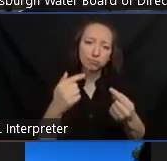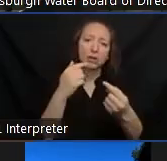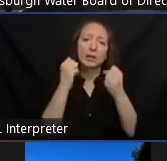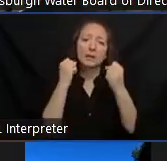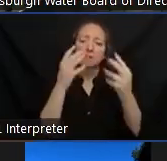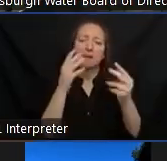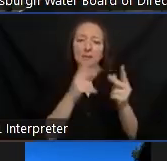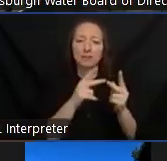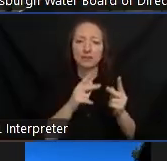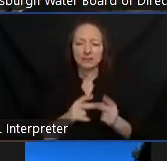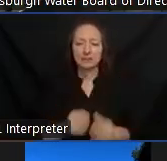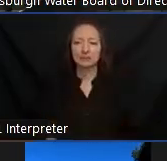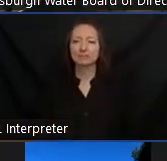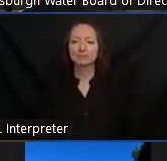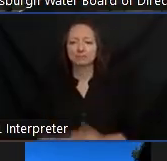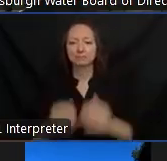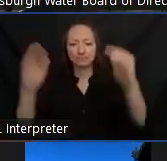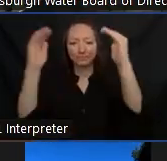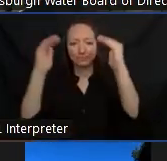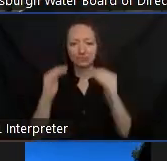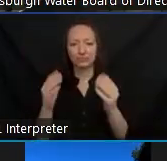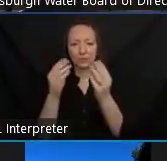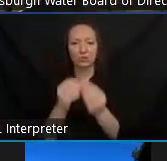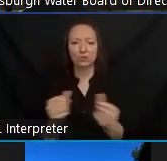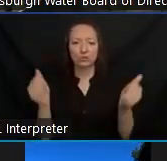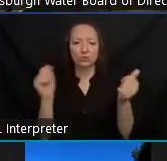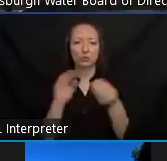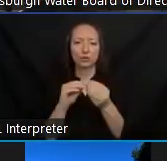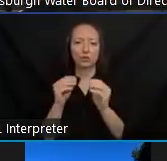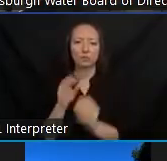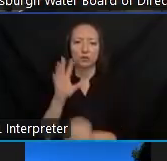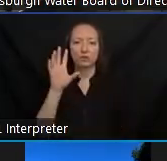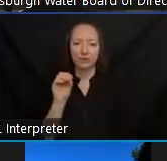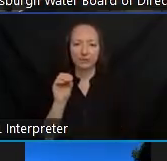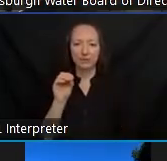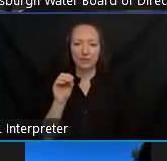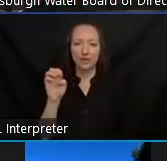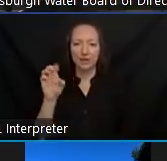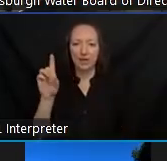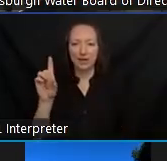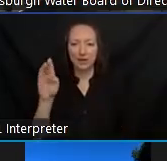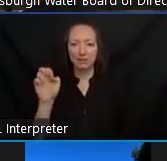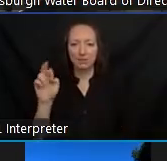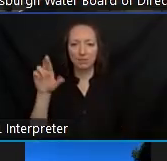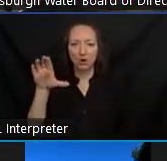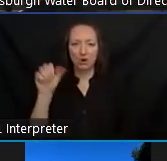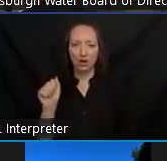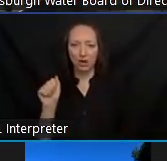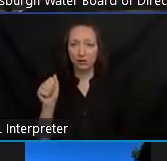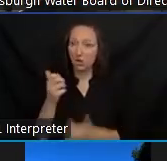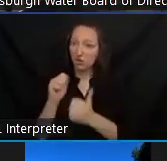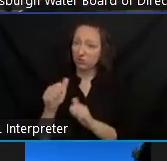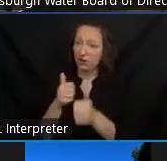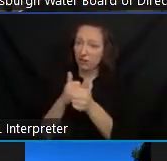Okay, moving on. Resolution number 50, Ed Barca. Try and follow that, Ed.